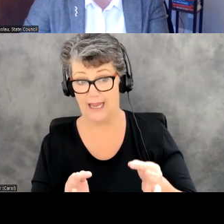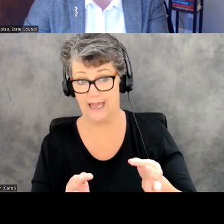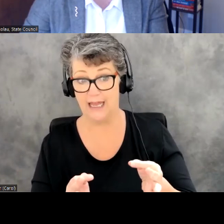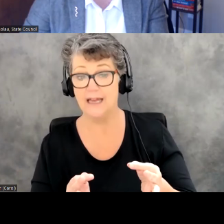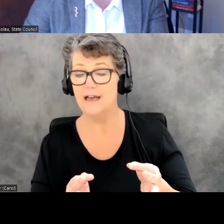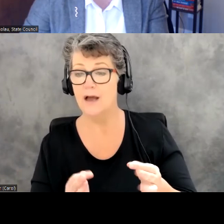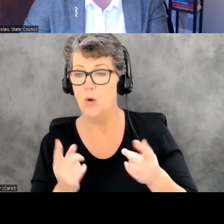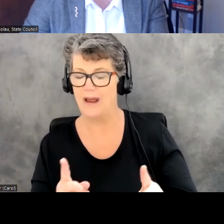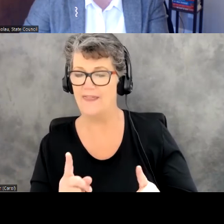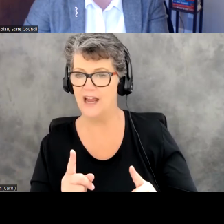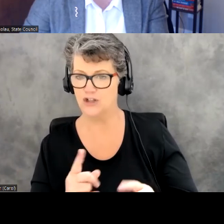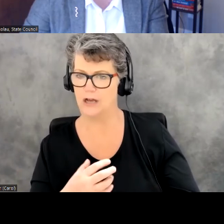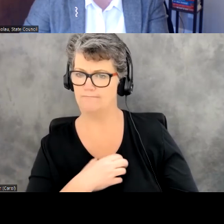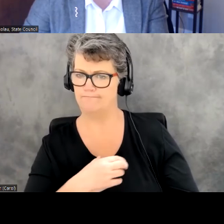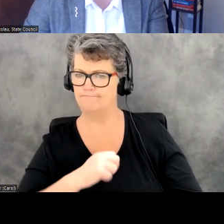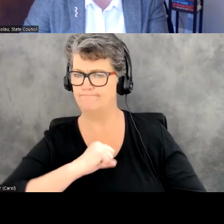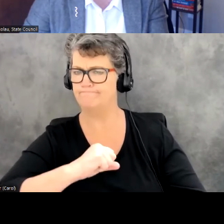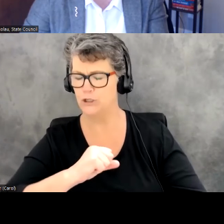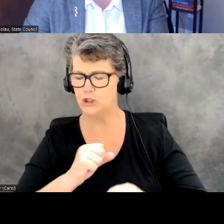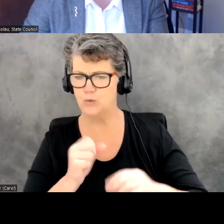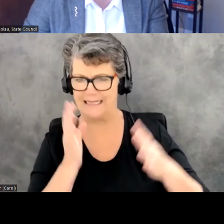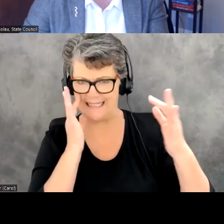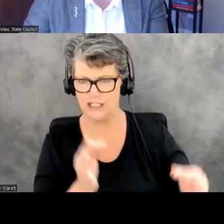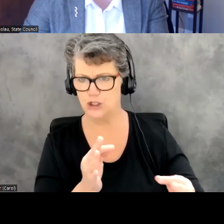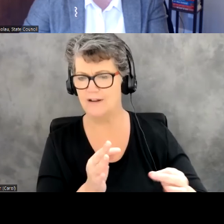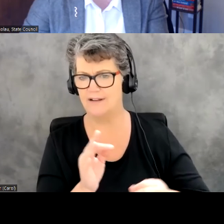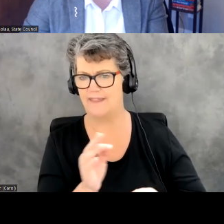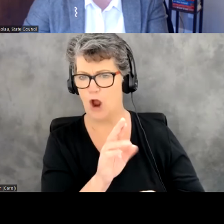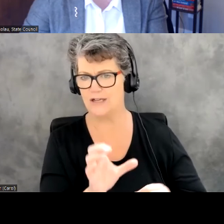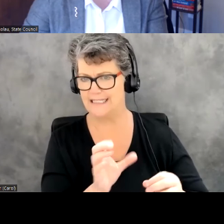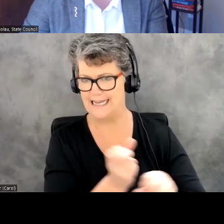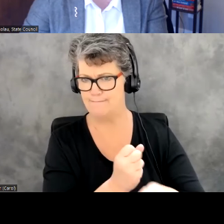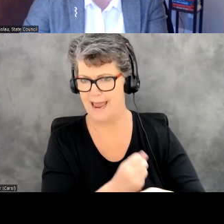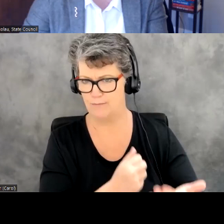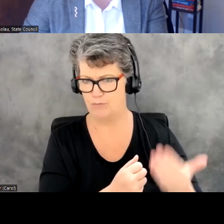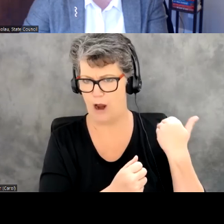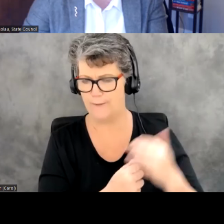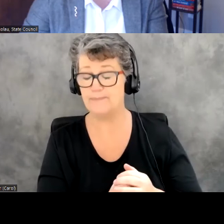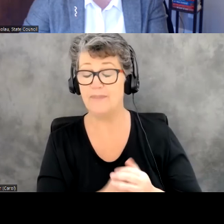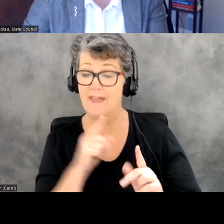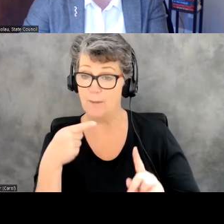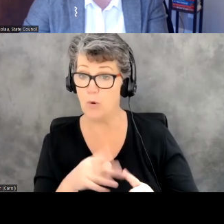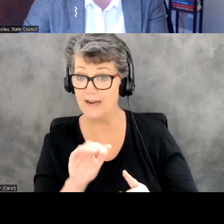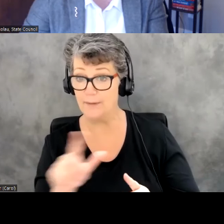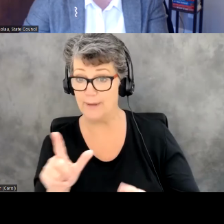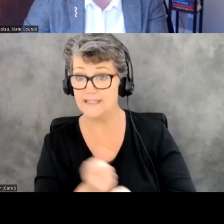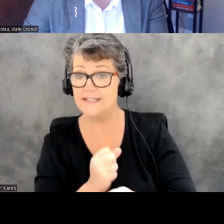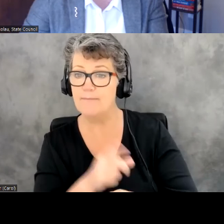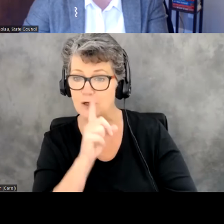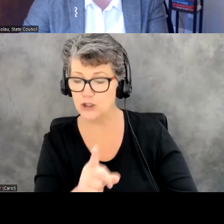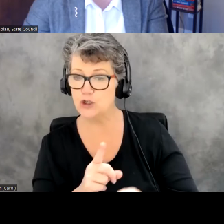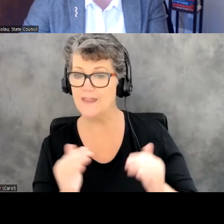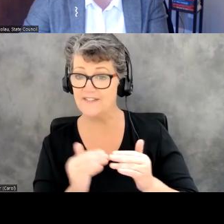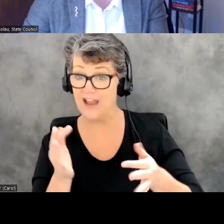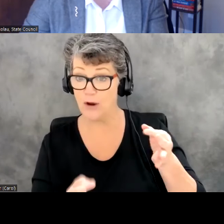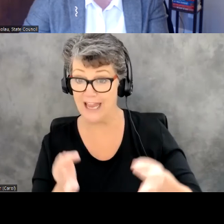an objection or an appeal to a decision that had been made prior. And the point of the bill is to make sure that these fair